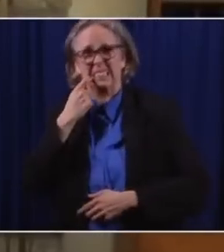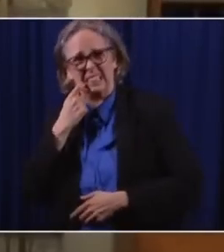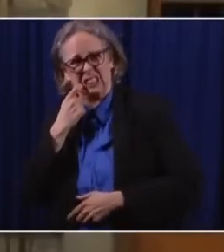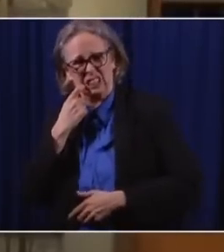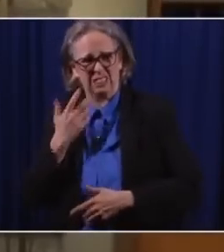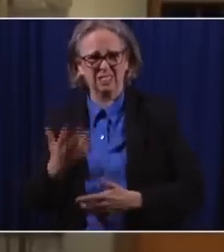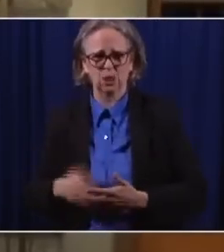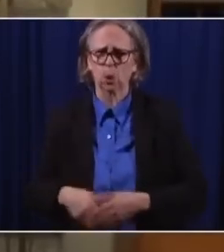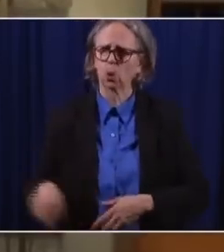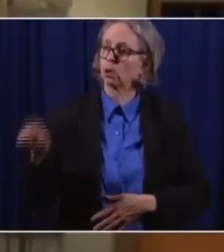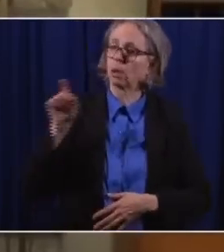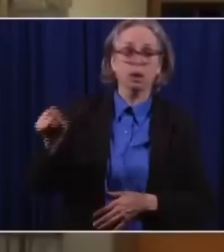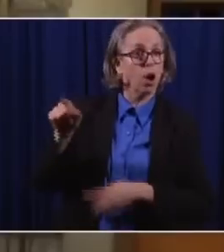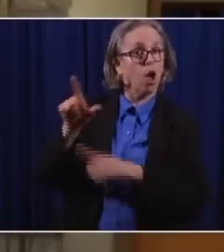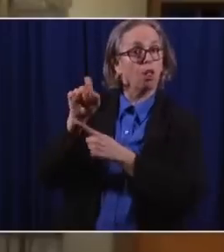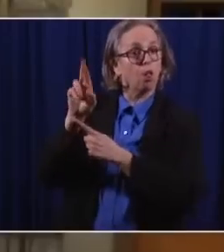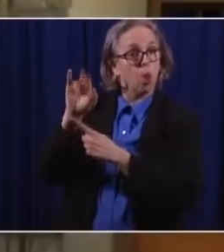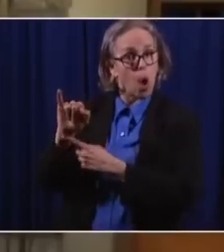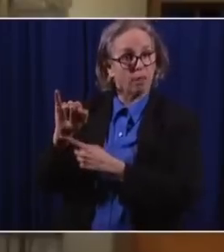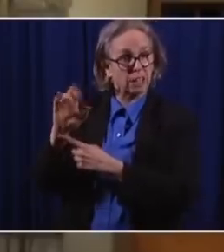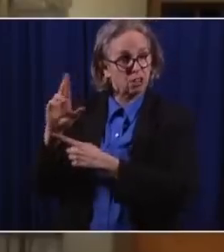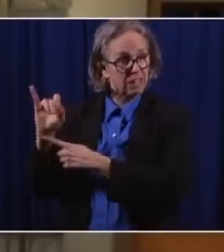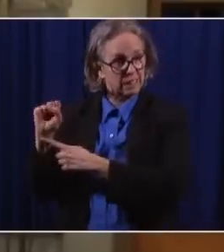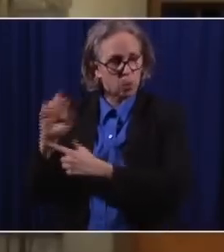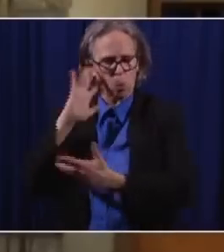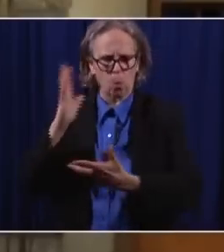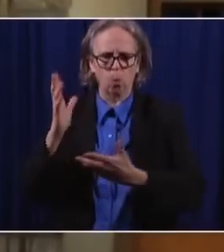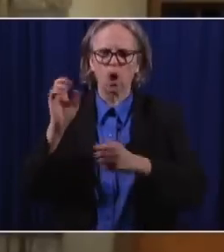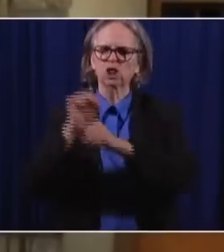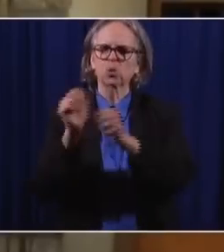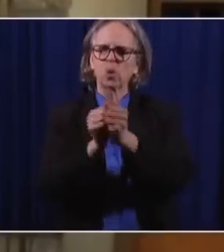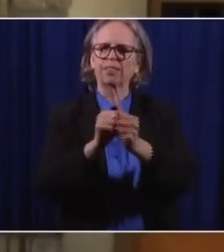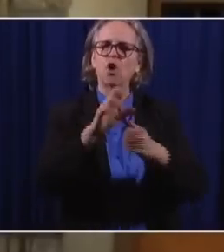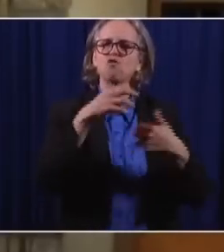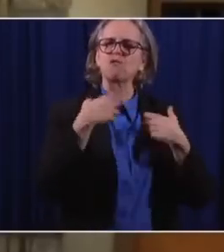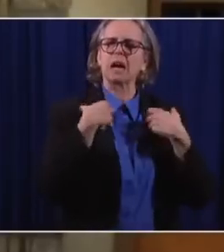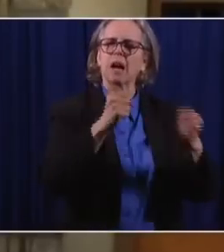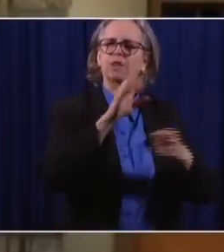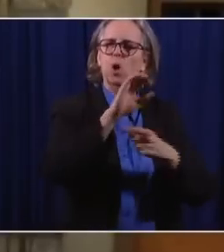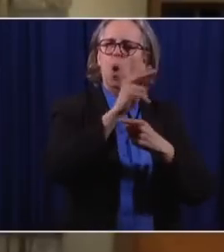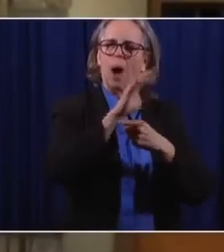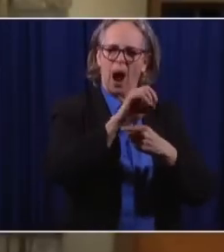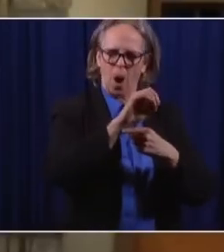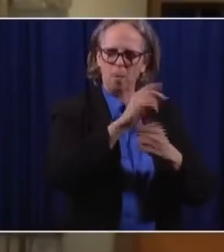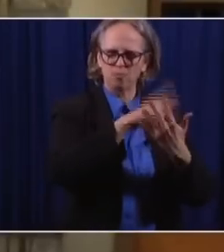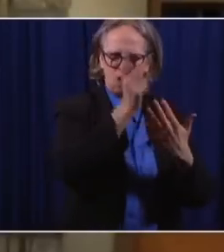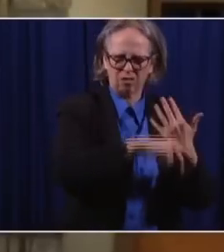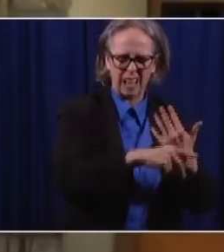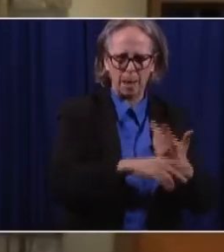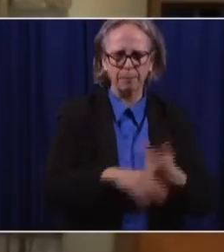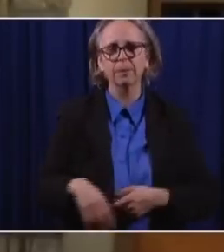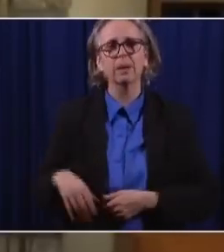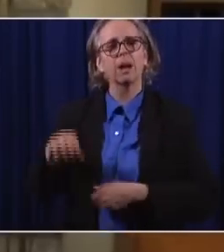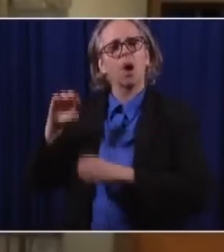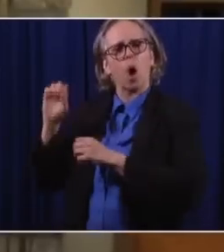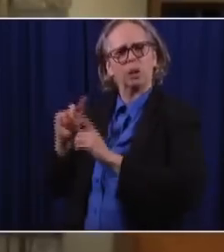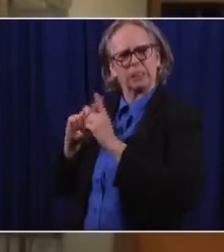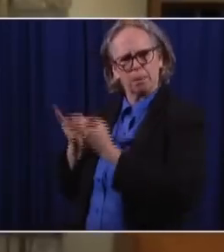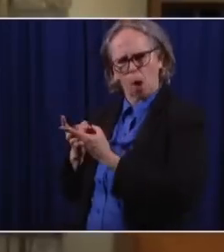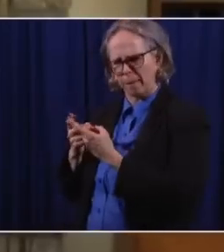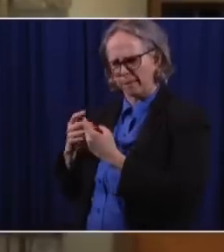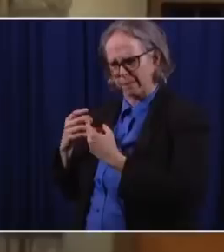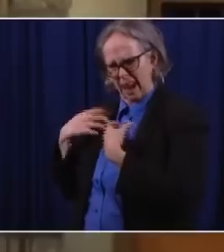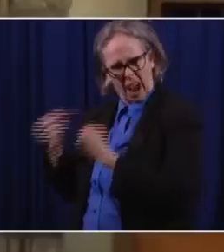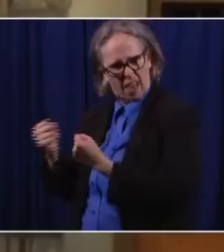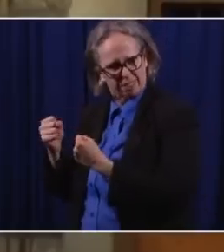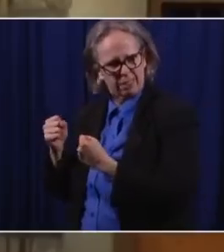and cabinet directors from key agencies such as the Ohio Department of Public Safety and ODH, are strategically aligning resources to stop